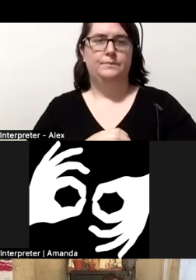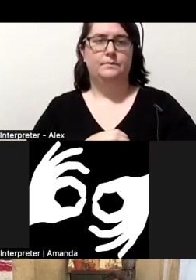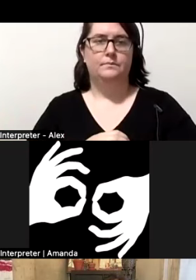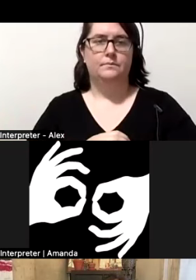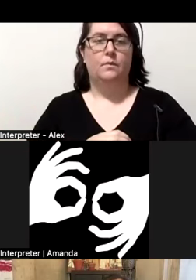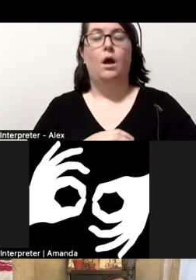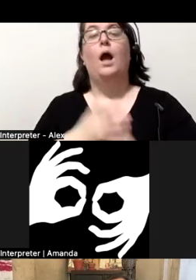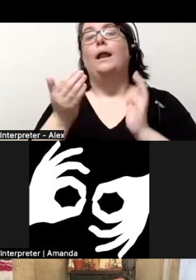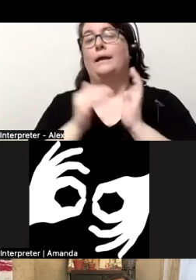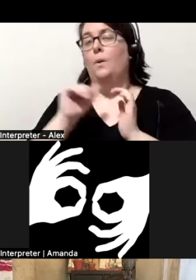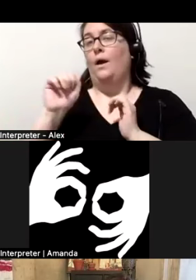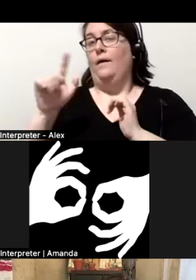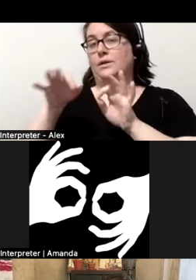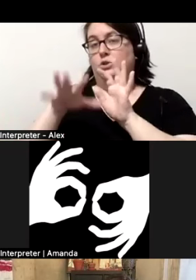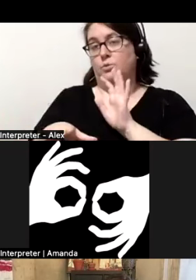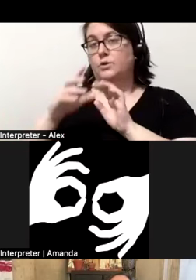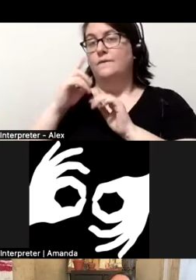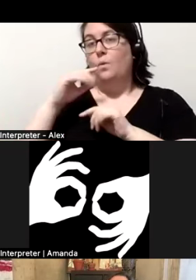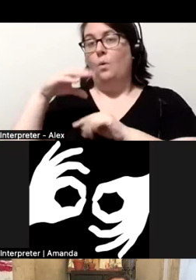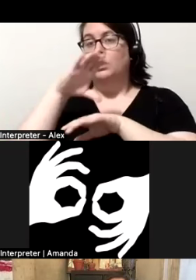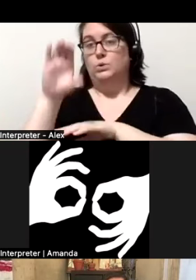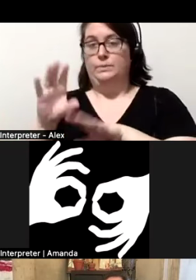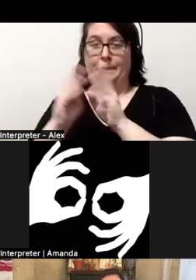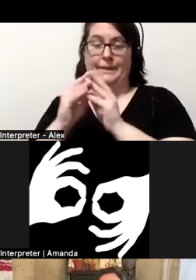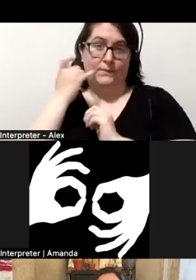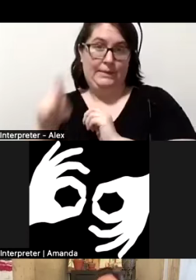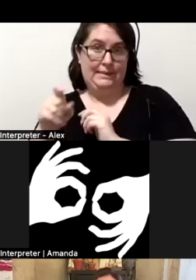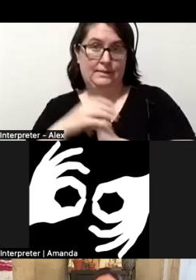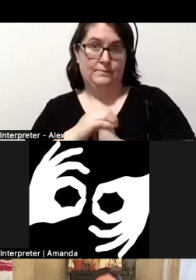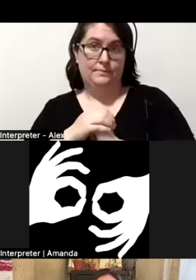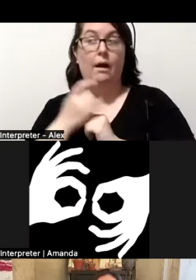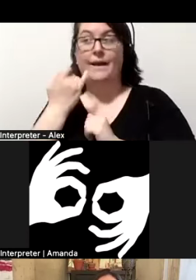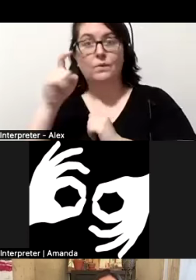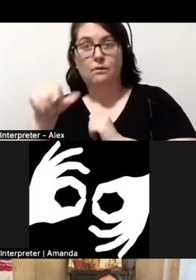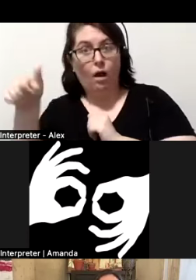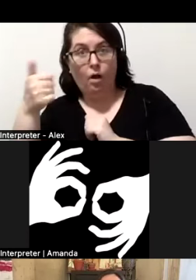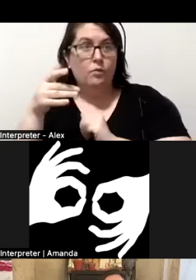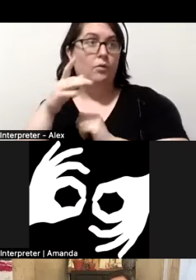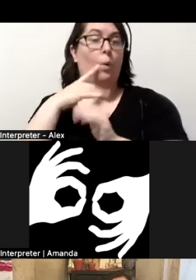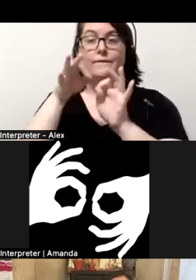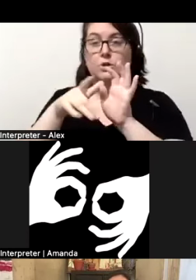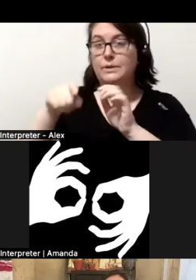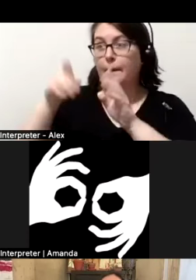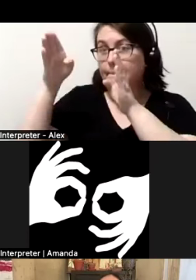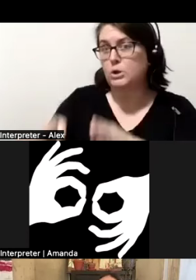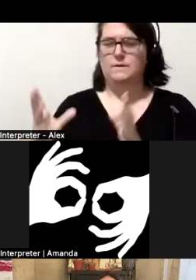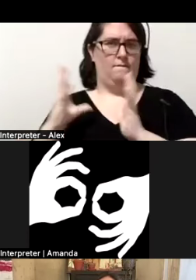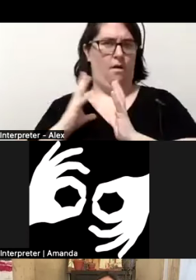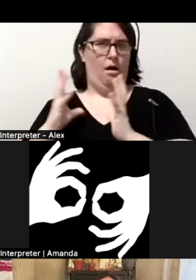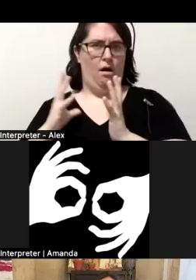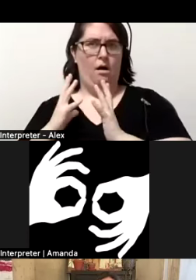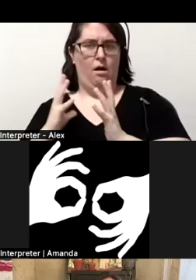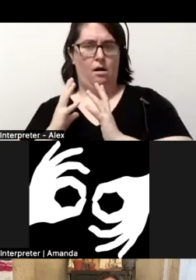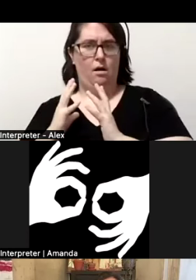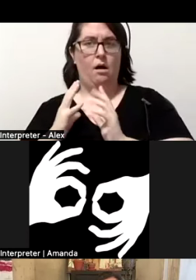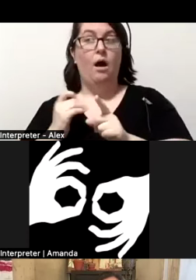ASL interpretation for virtual meetings. We're also, of course, open to providing ASL interpretation for in-person meetings, but just